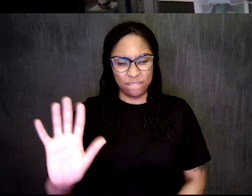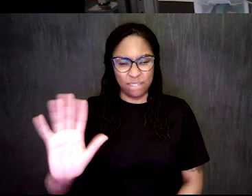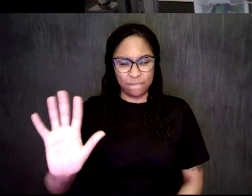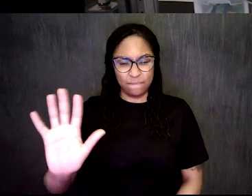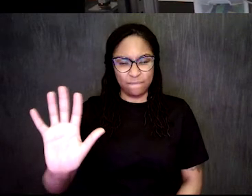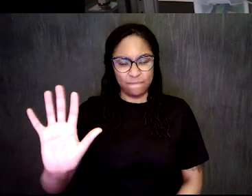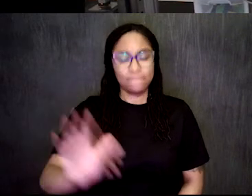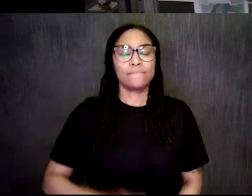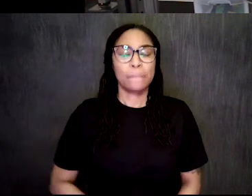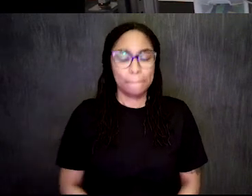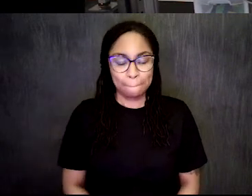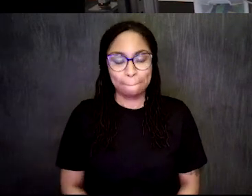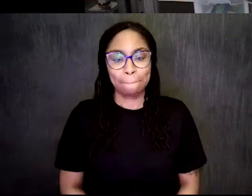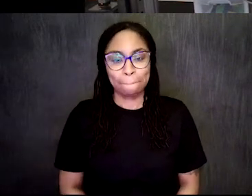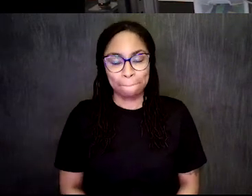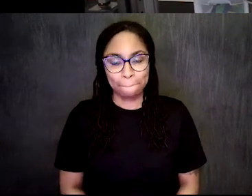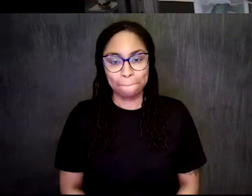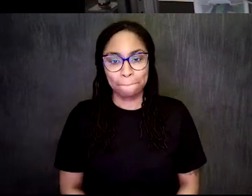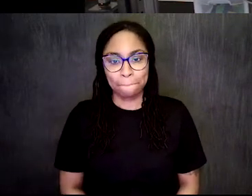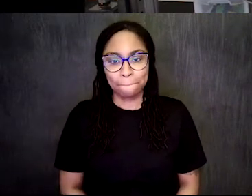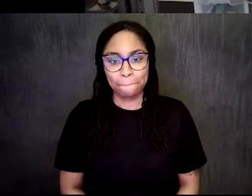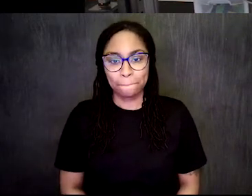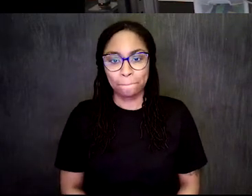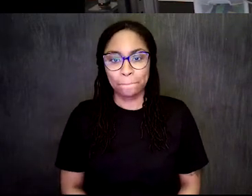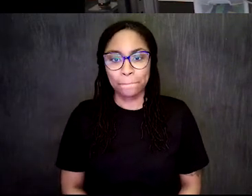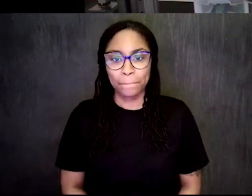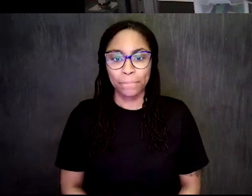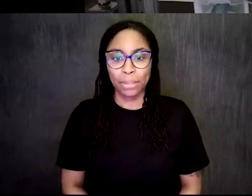5. Halfway there. Breathe in.